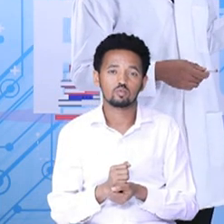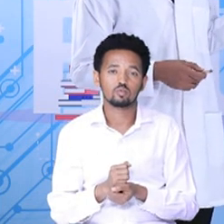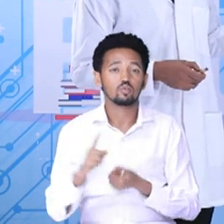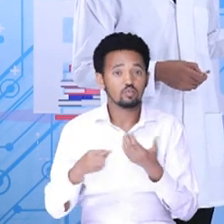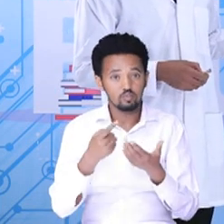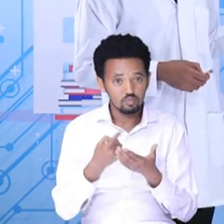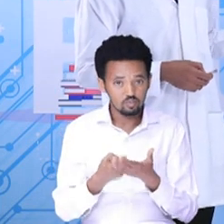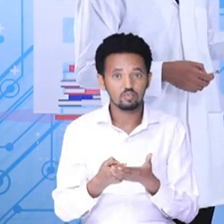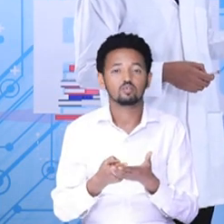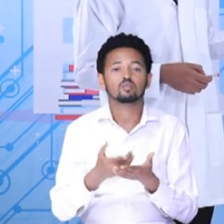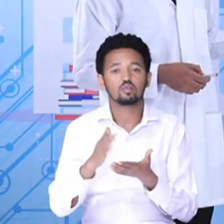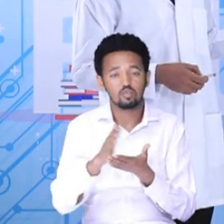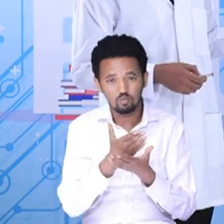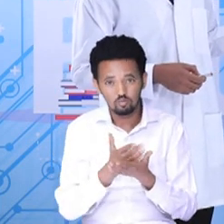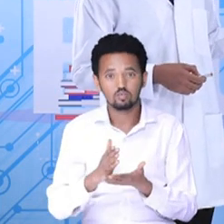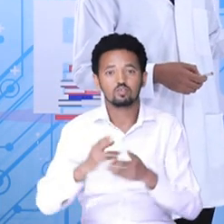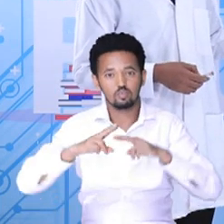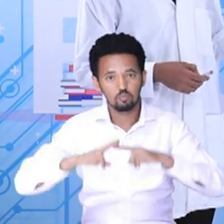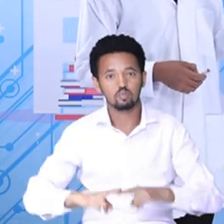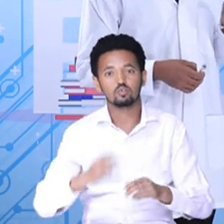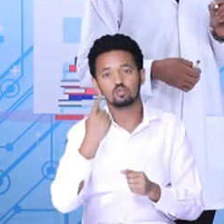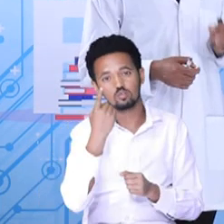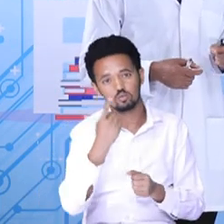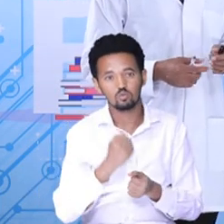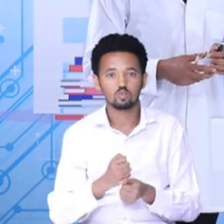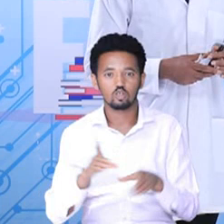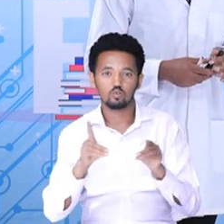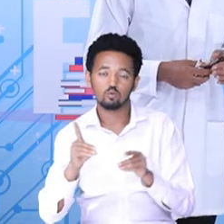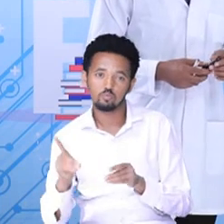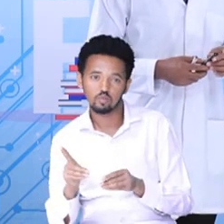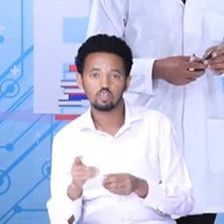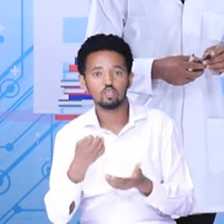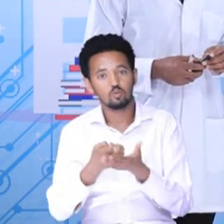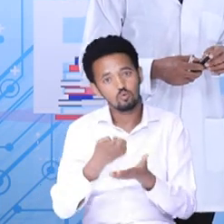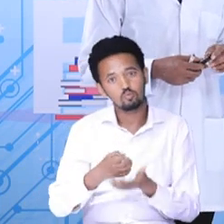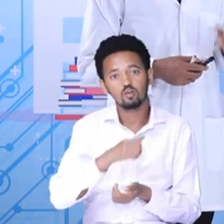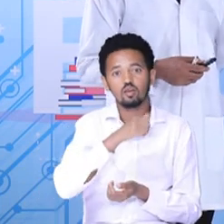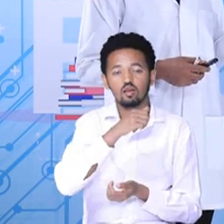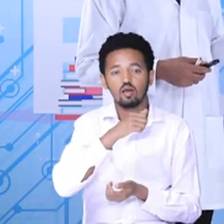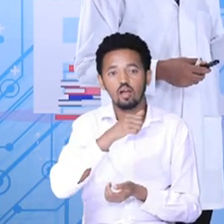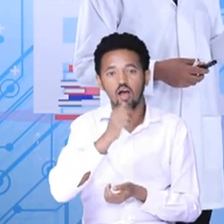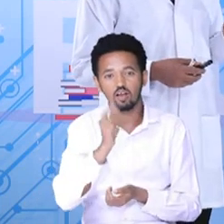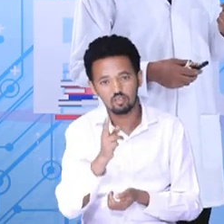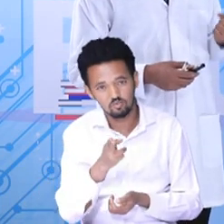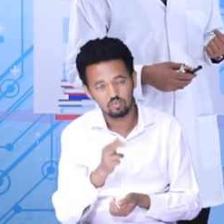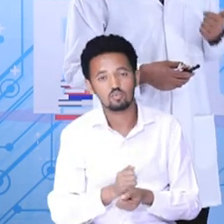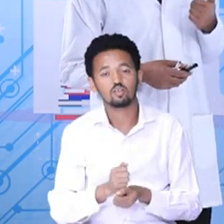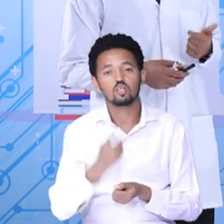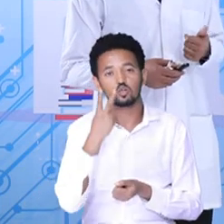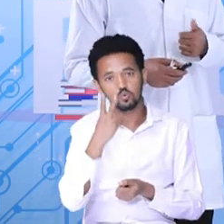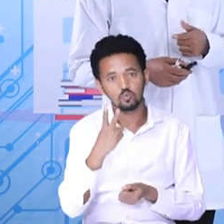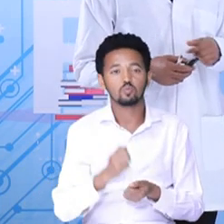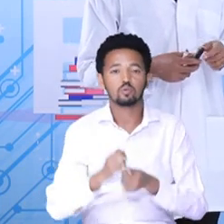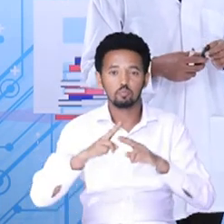These categories depend on the 1. Dominant economic activities, 2. depend